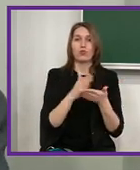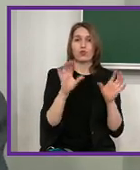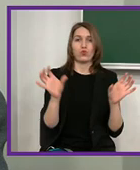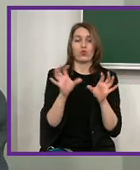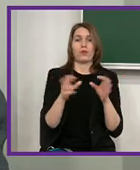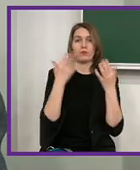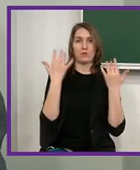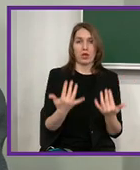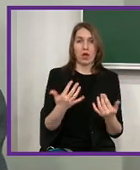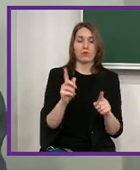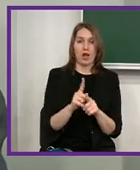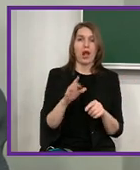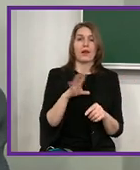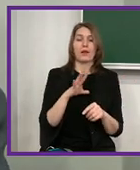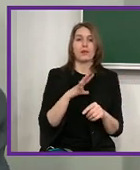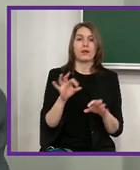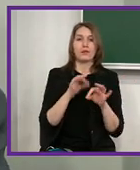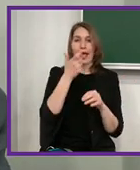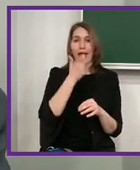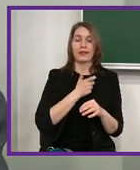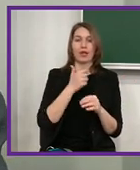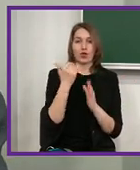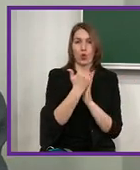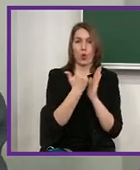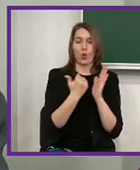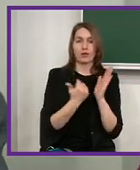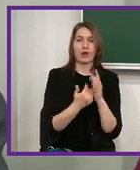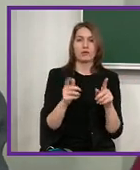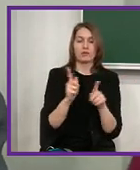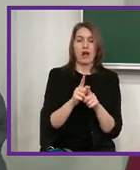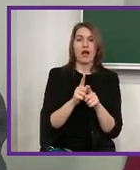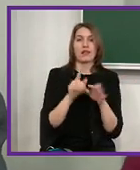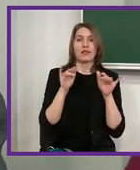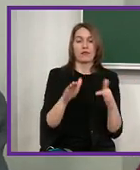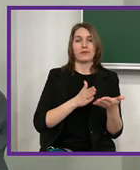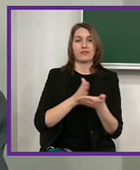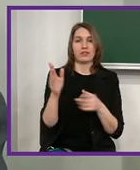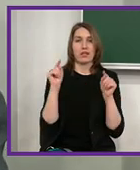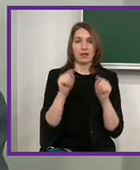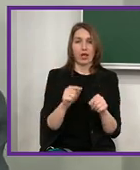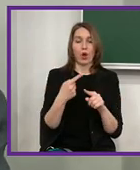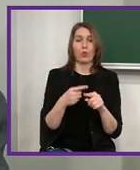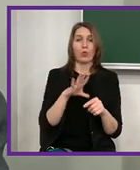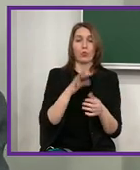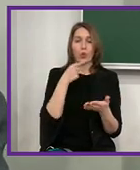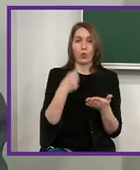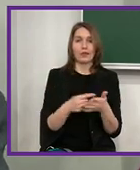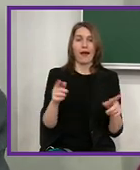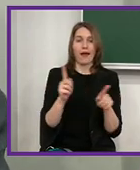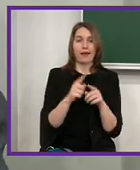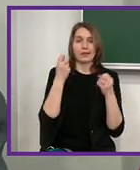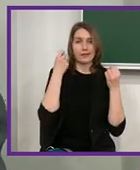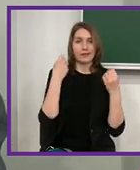place, but then that was supported afterwards with clear standards and specific purchasing requirements